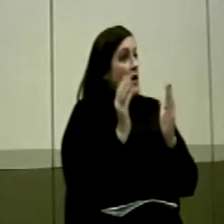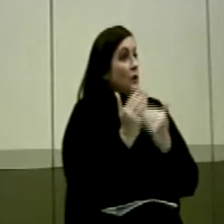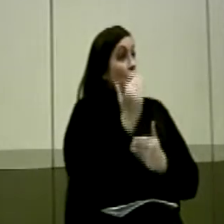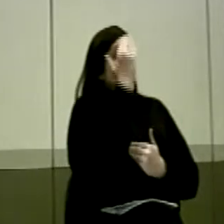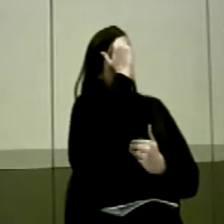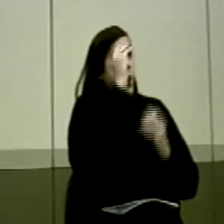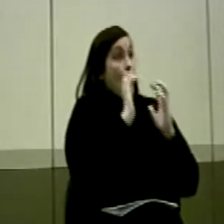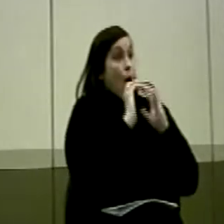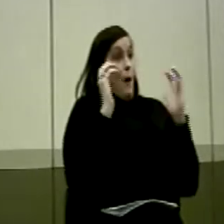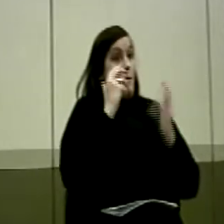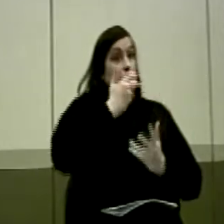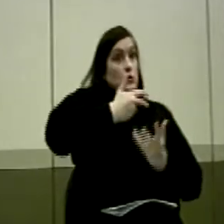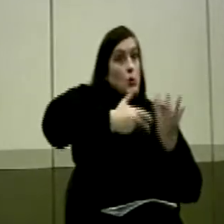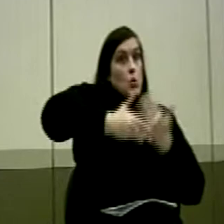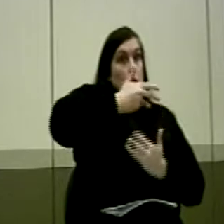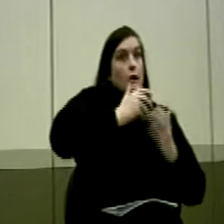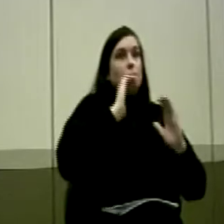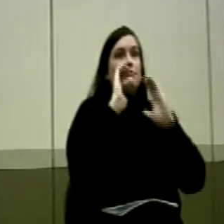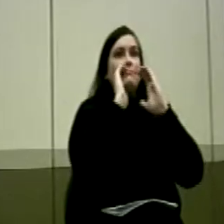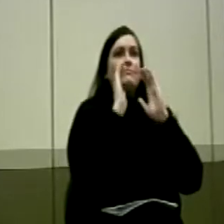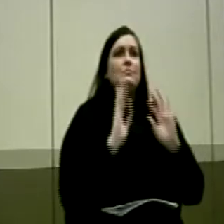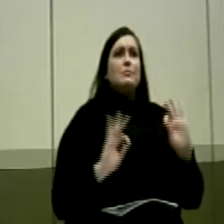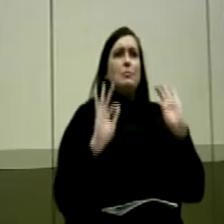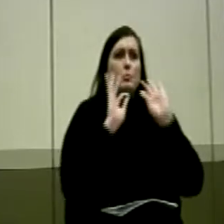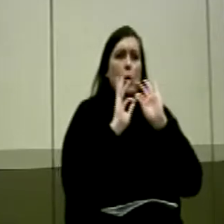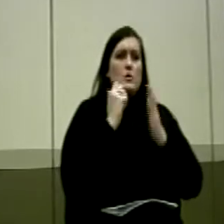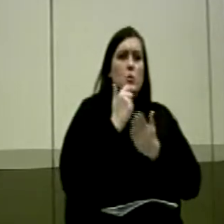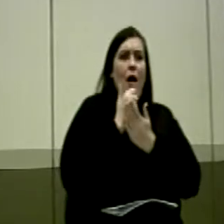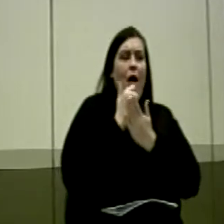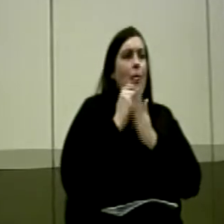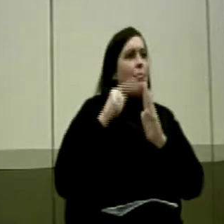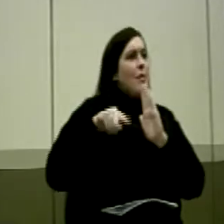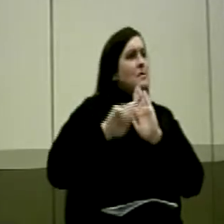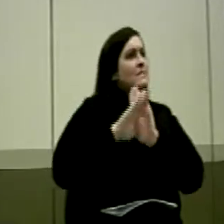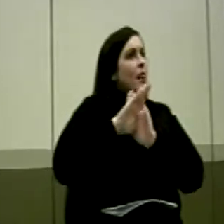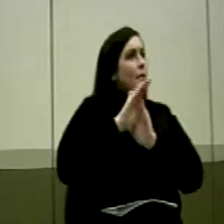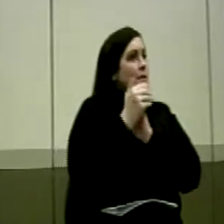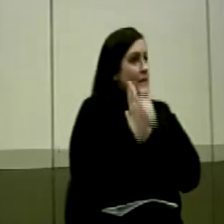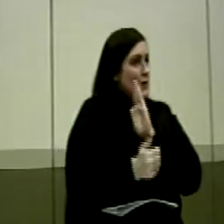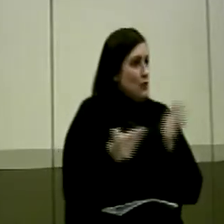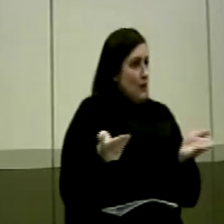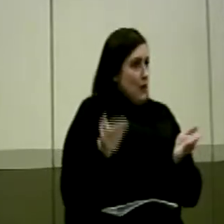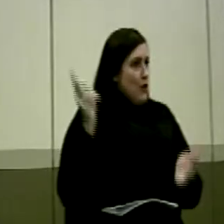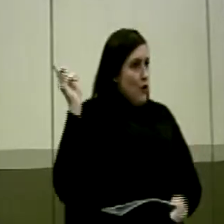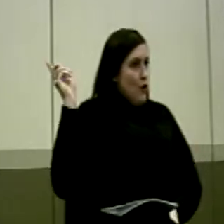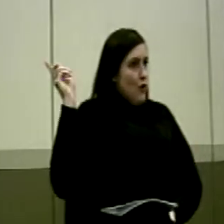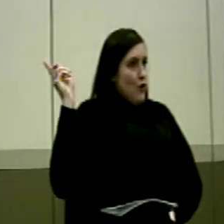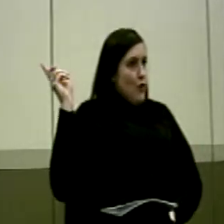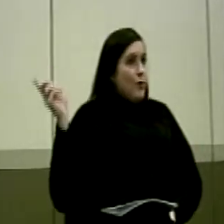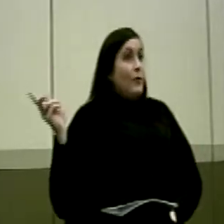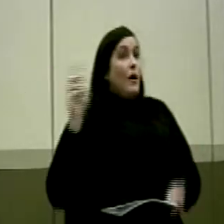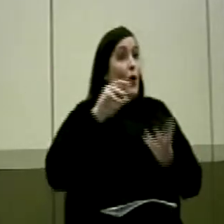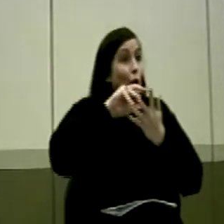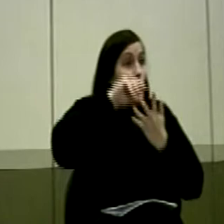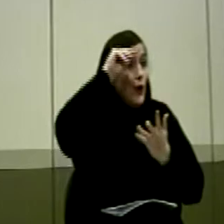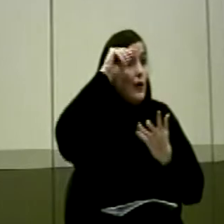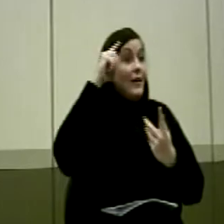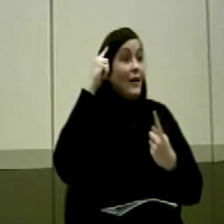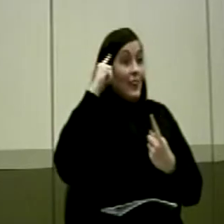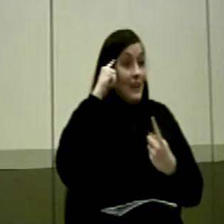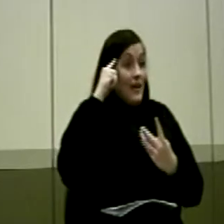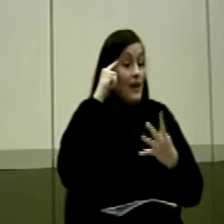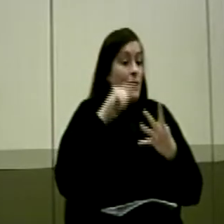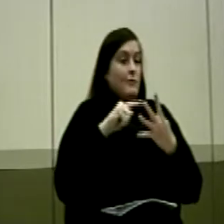helping students develop these skills here, specific learning and thinking skills, some of the higher order thinking skills, and that's